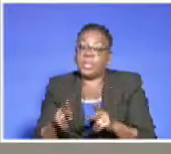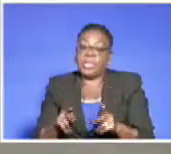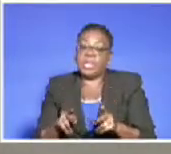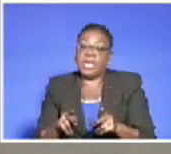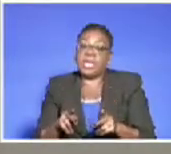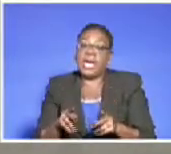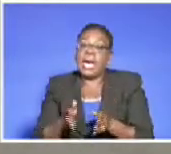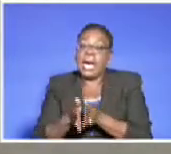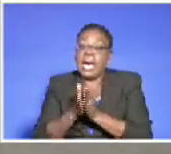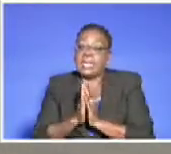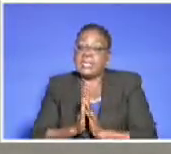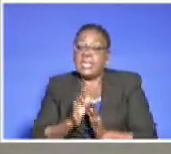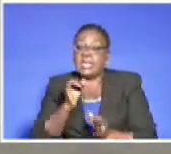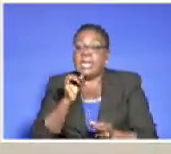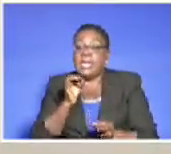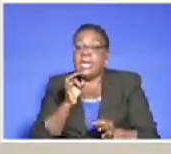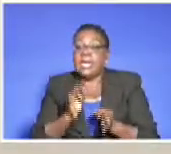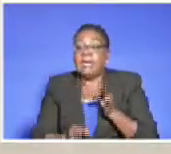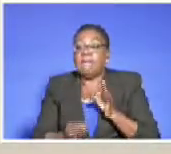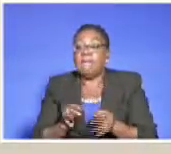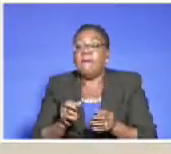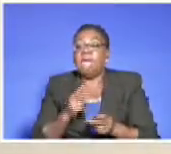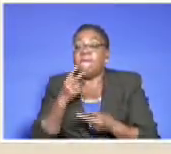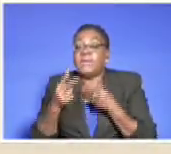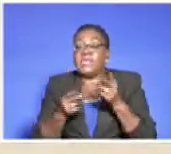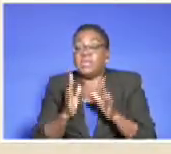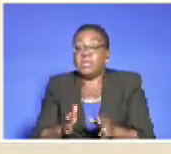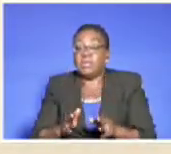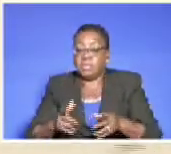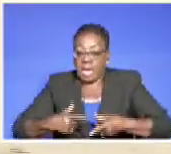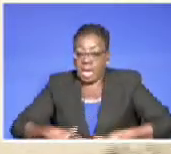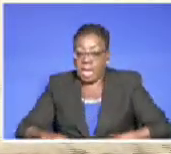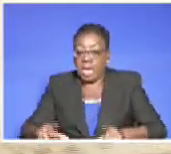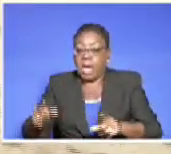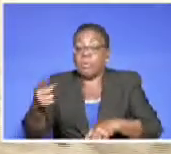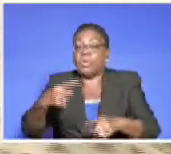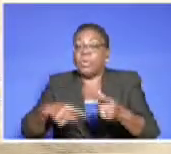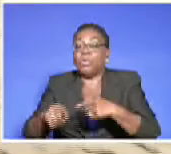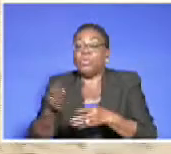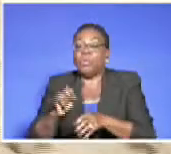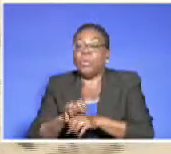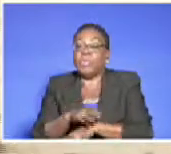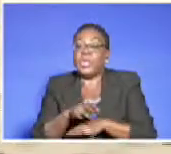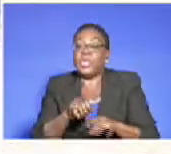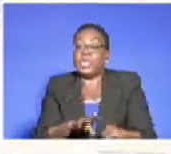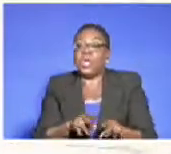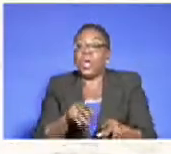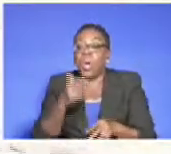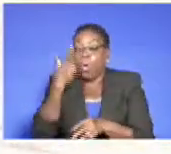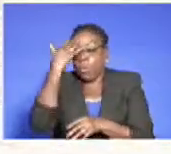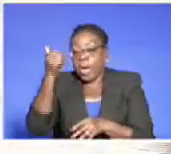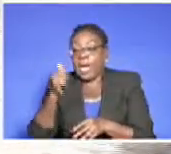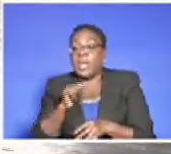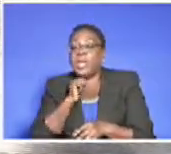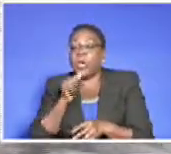allowed access to the beach, why aren't Bahamians allowed? Reporters posed the question to the Prime Minister